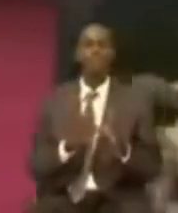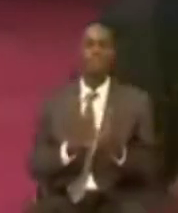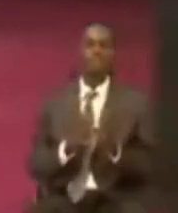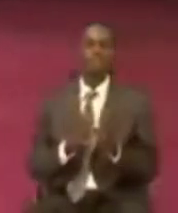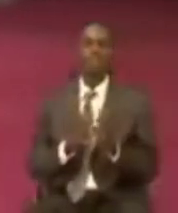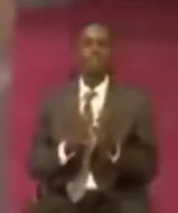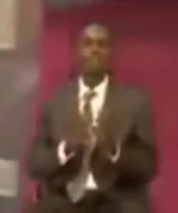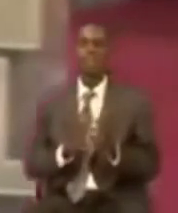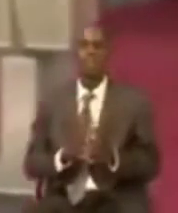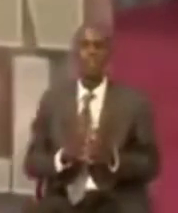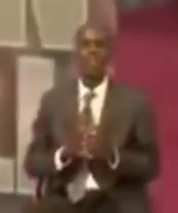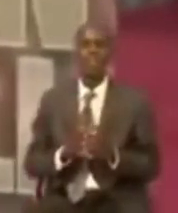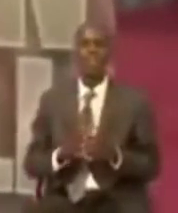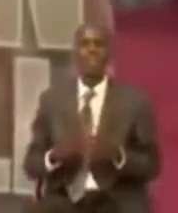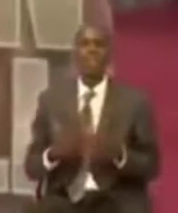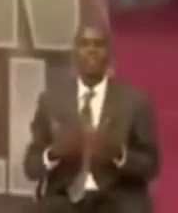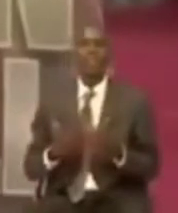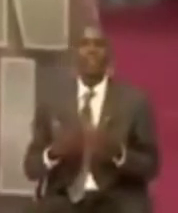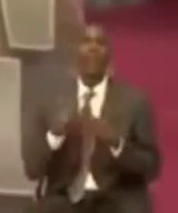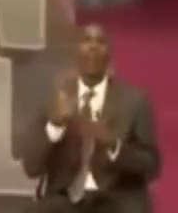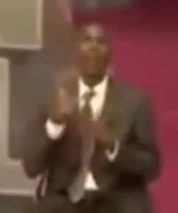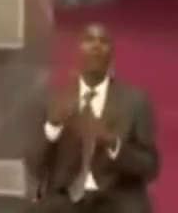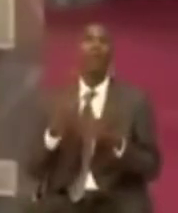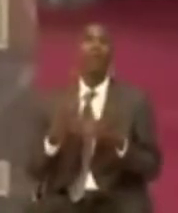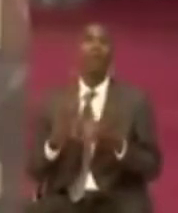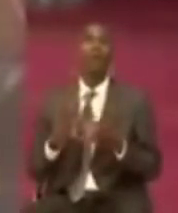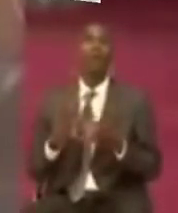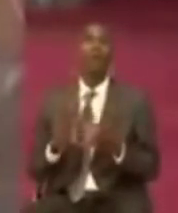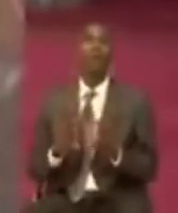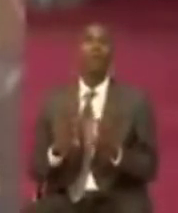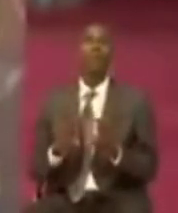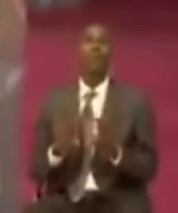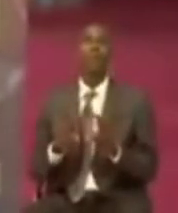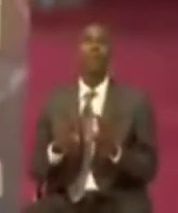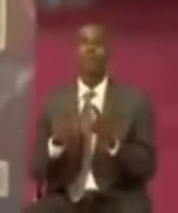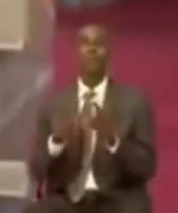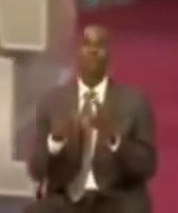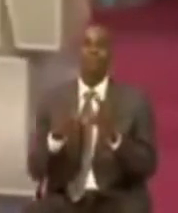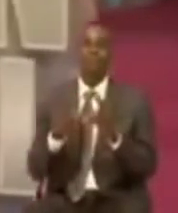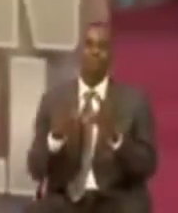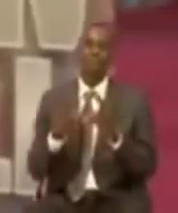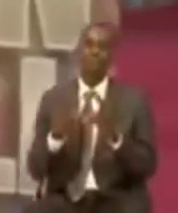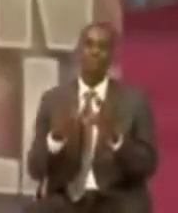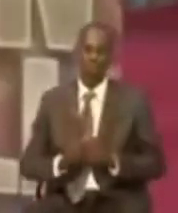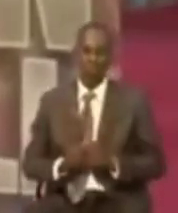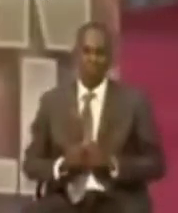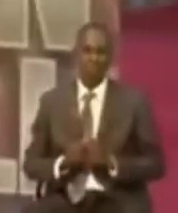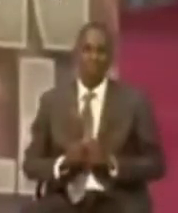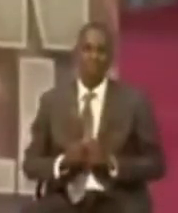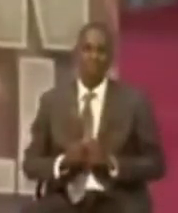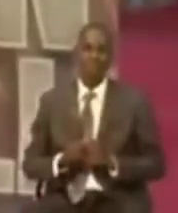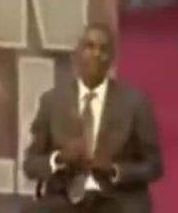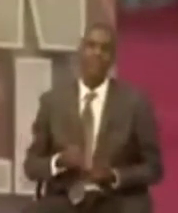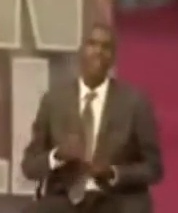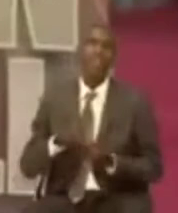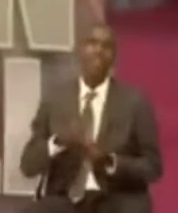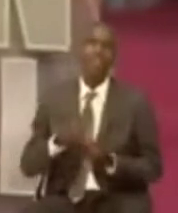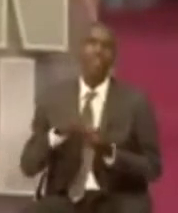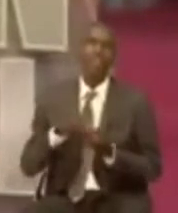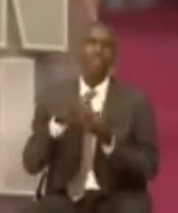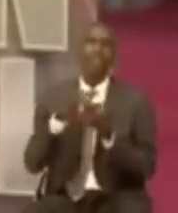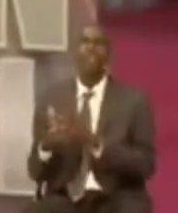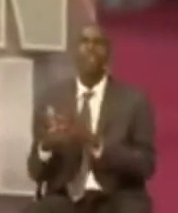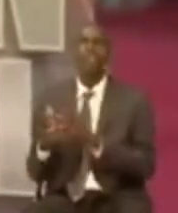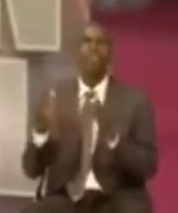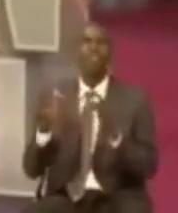Jesus, yes, yes, have your way. He's moving here tonight, he's moving here. Precious